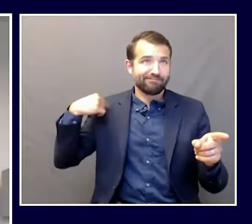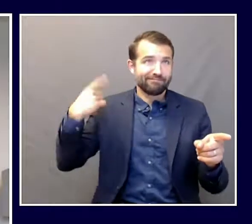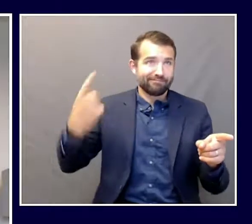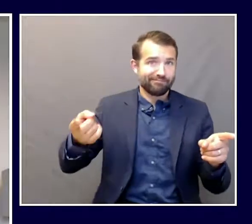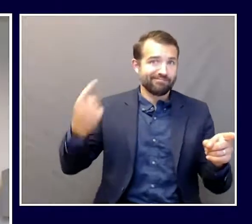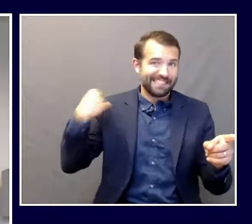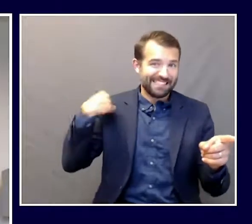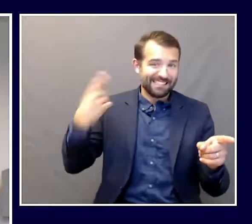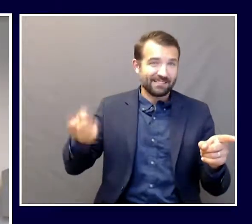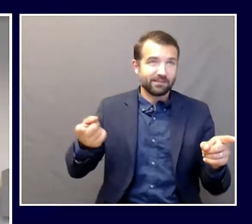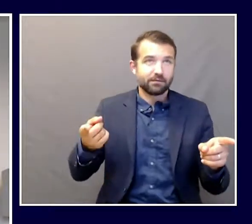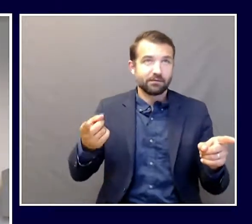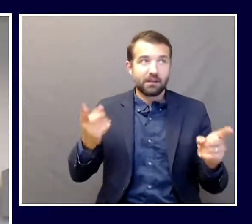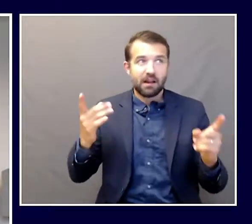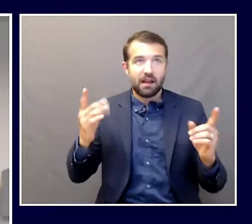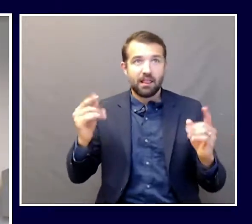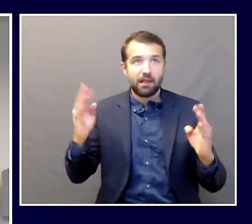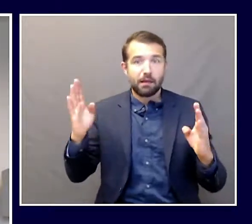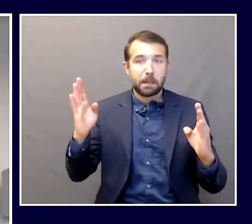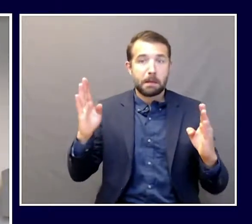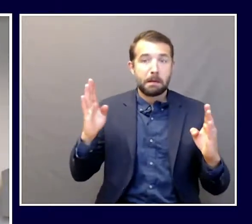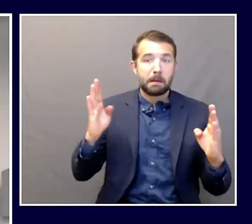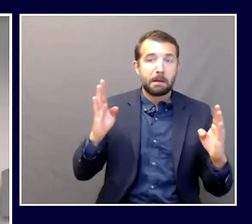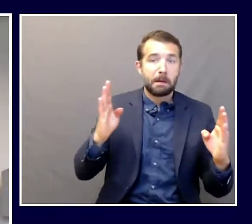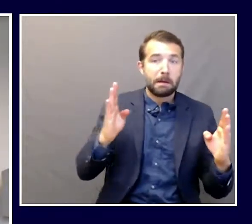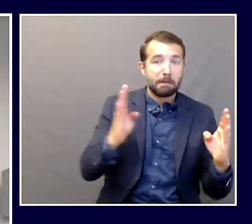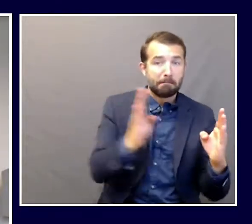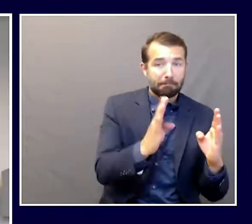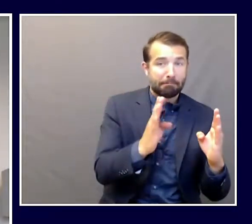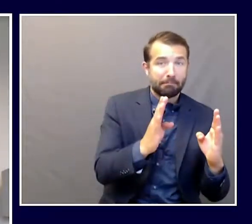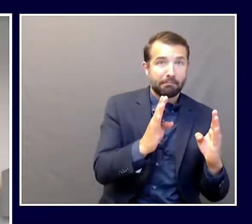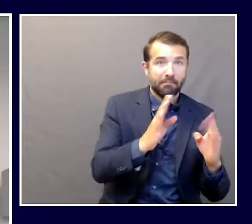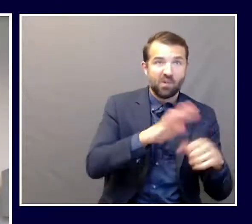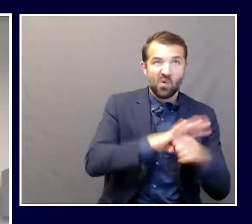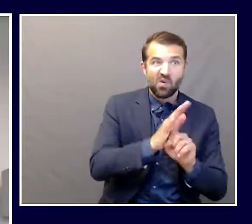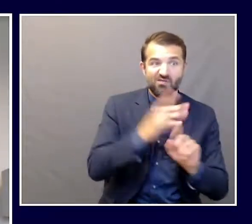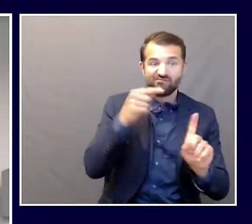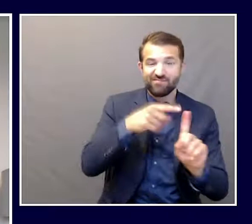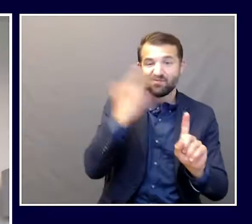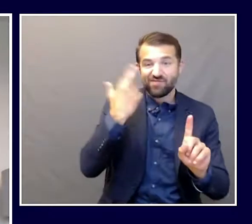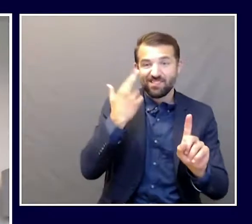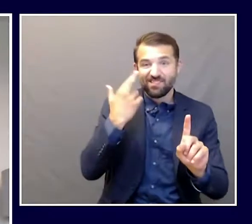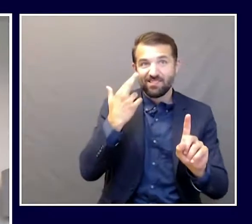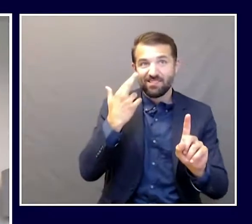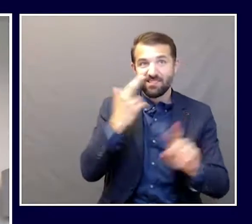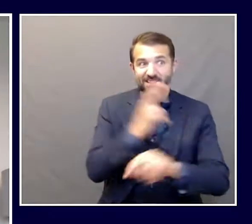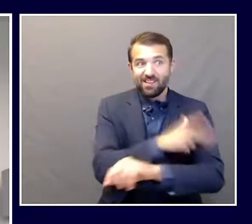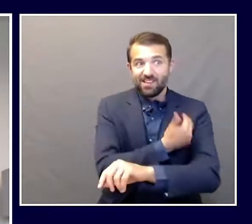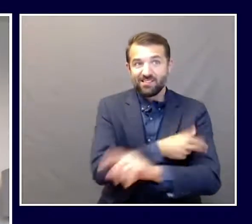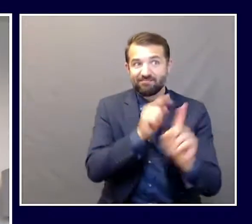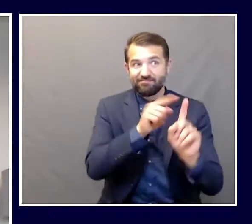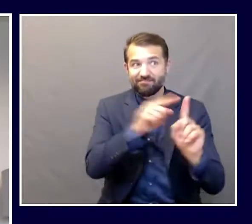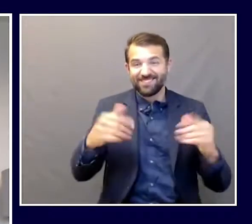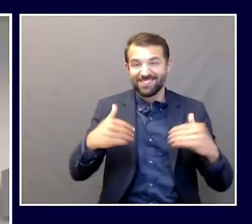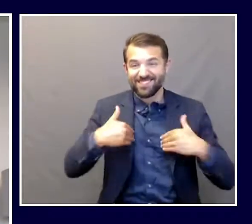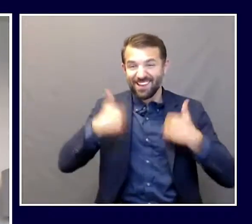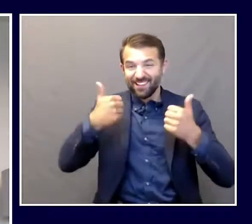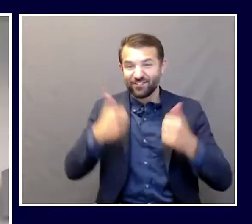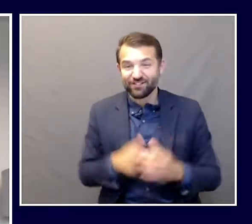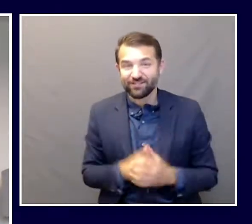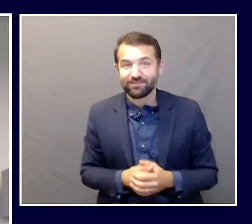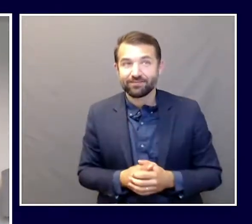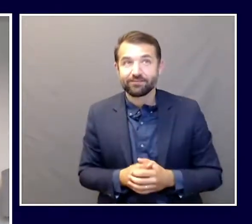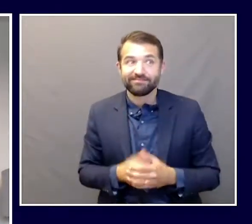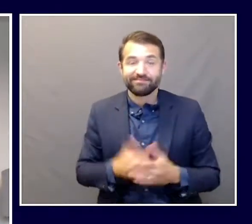who are being hospitalized in Maine for COVID treatment are younger, they're sicker, and they often stay in the hospital